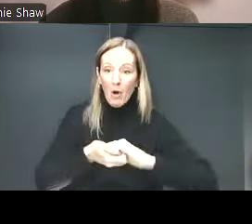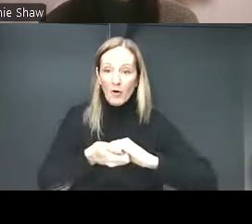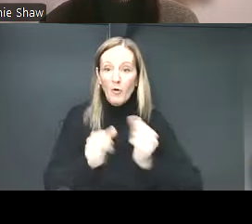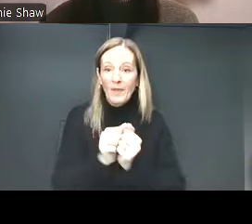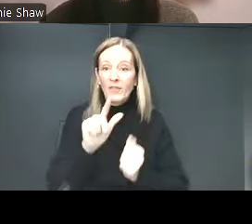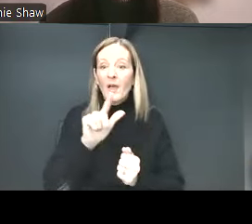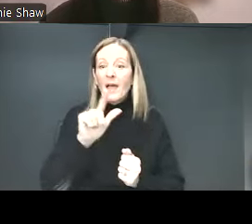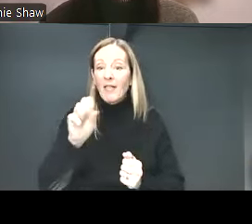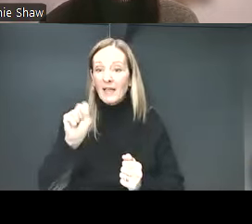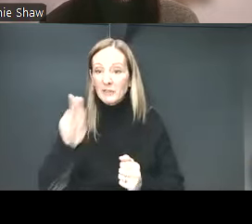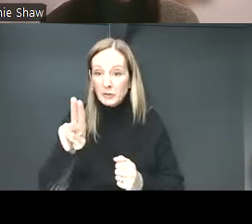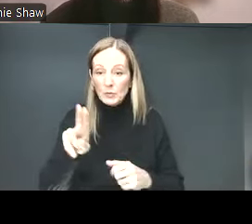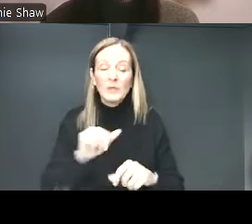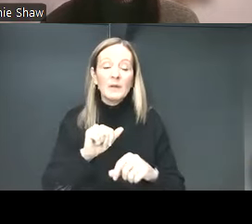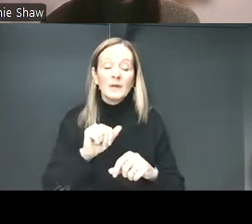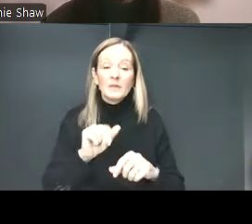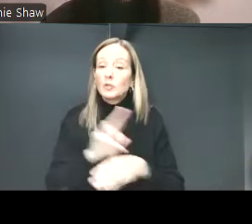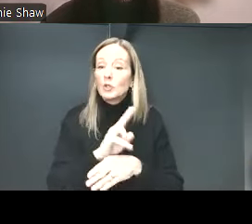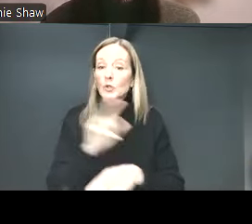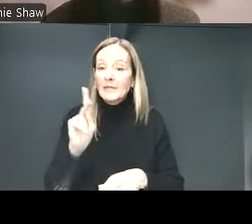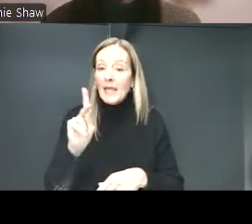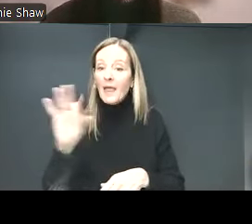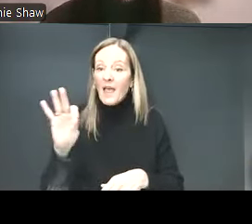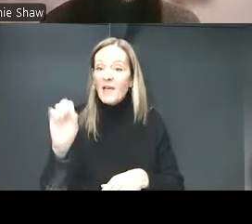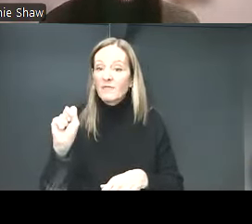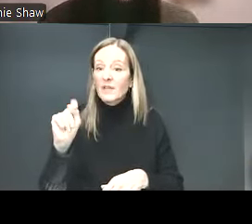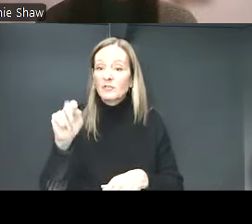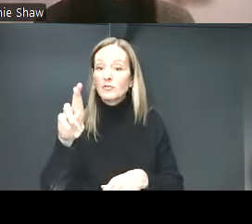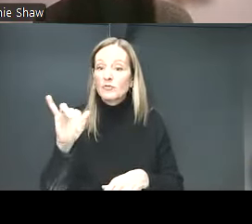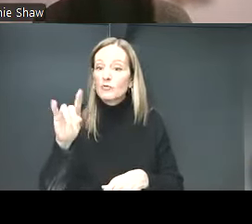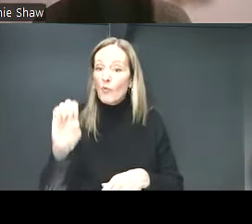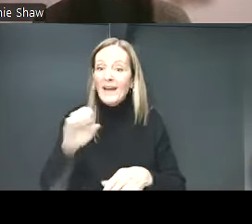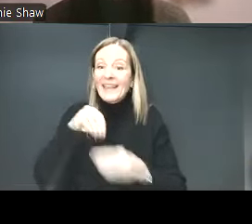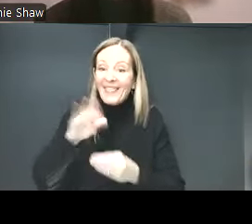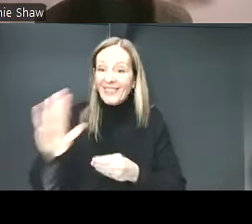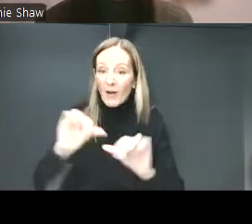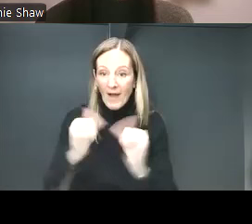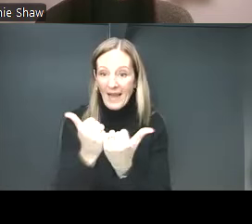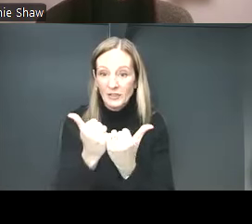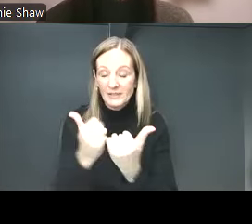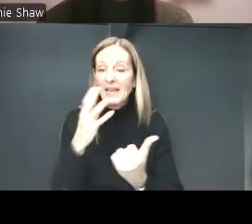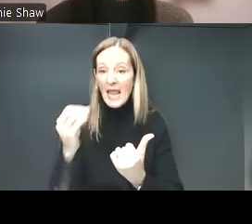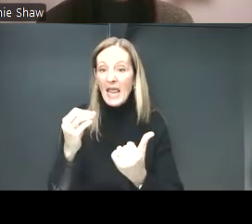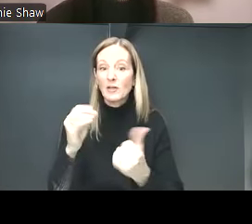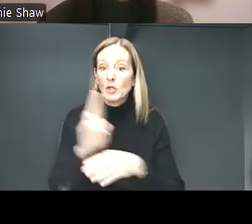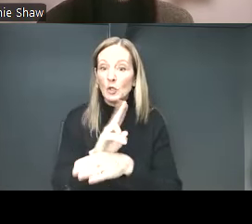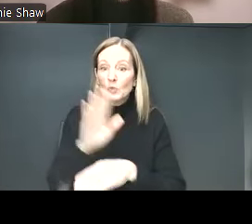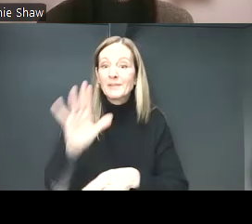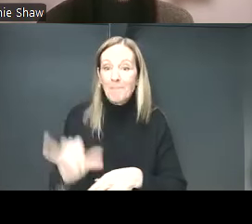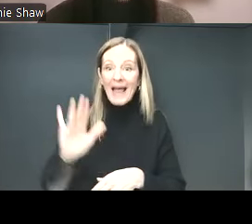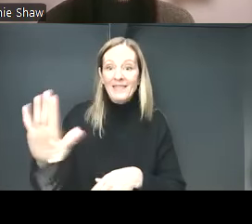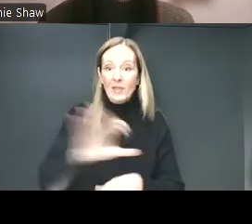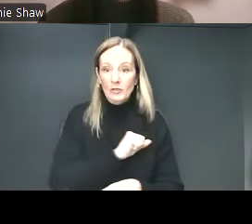University to use KF Stride in their agencies being implemented by their staff. And so that's been really